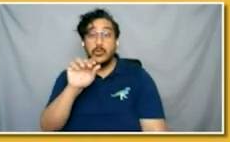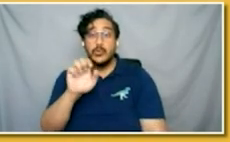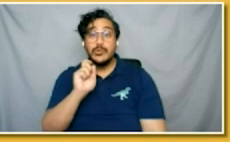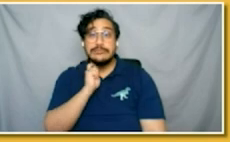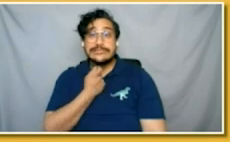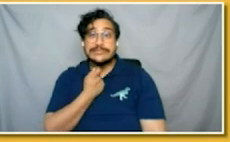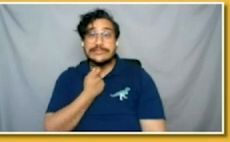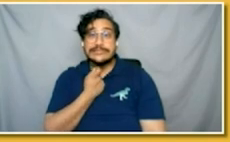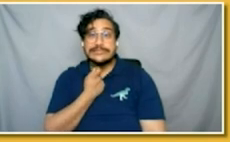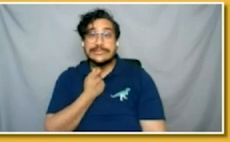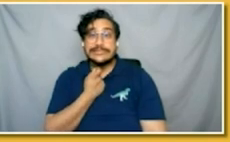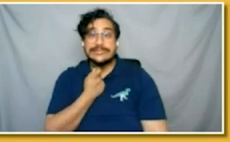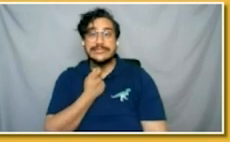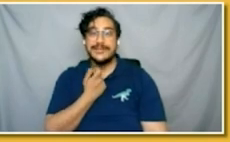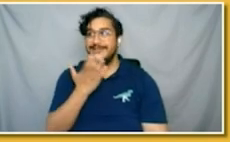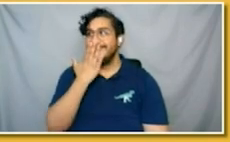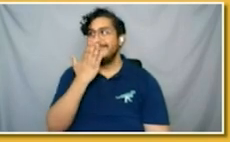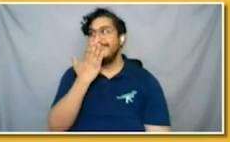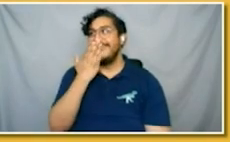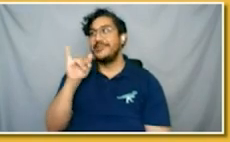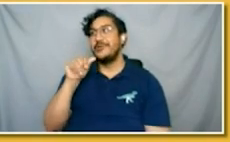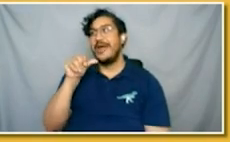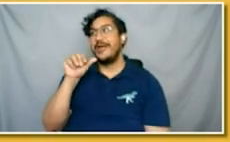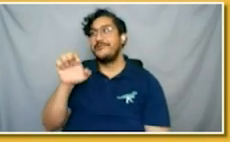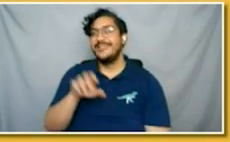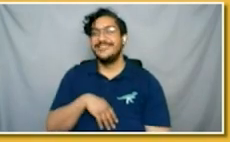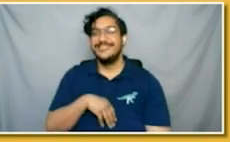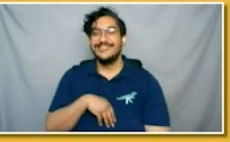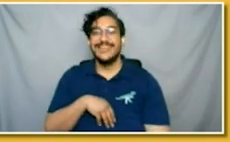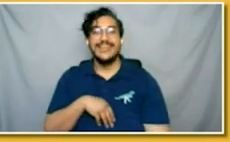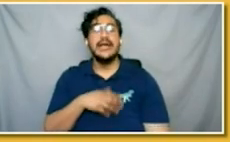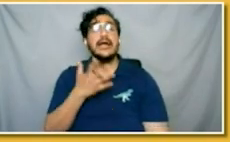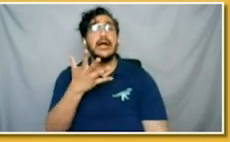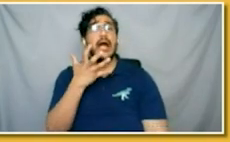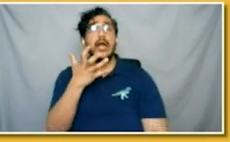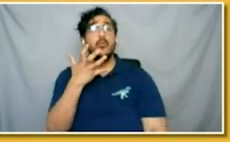mute. Thanks, Irene. I just want to piggyback on what Ron said,